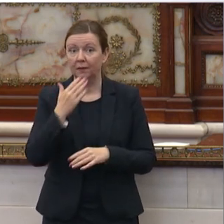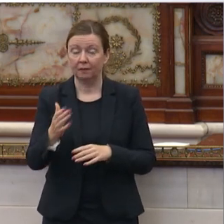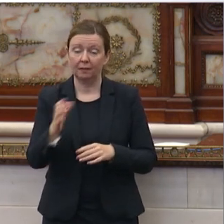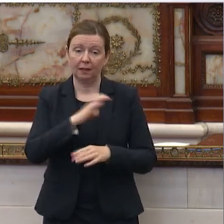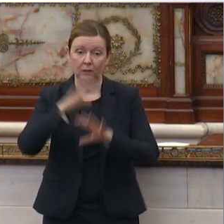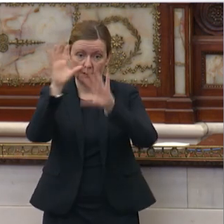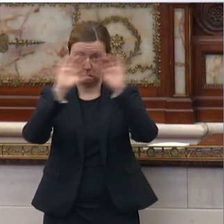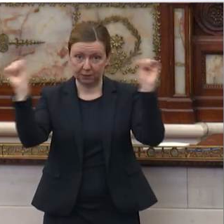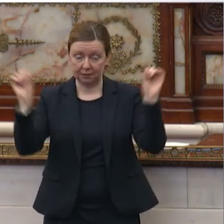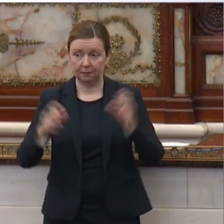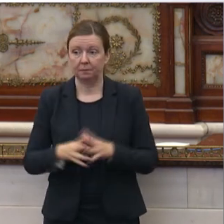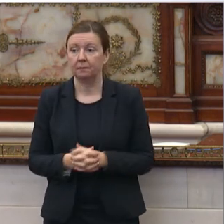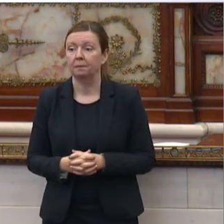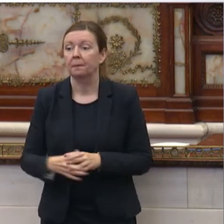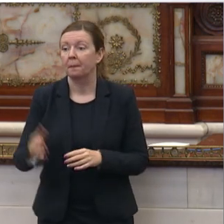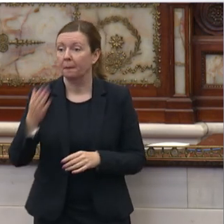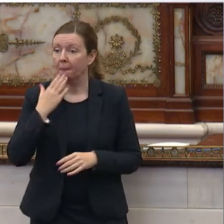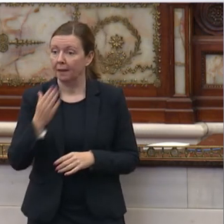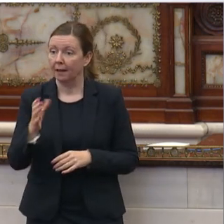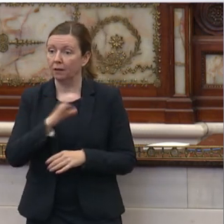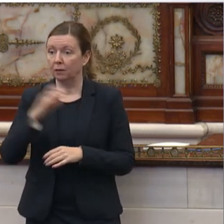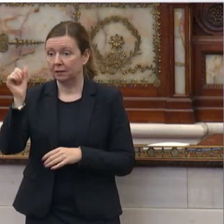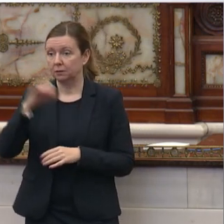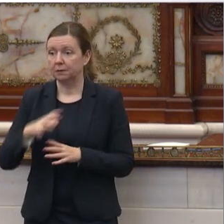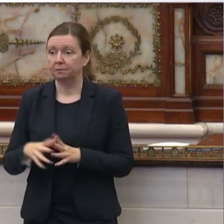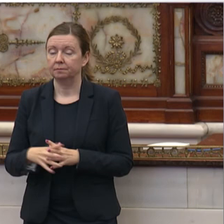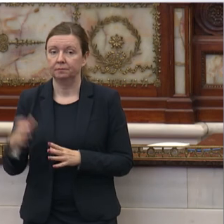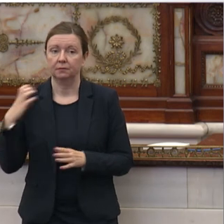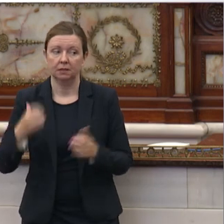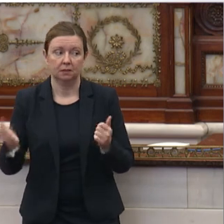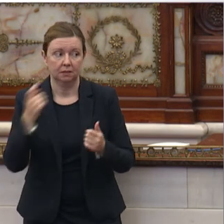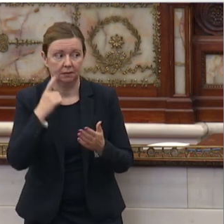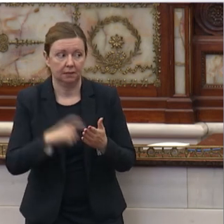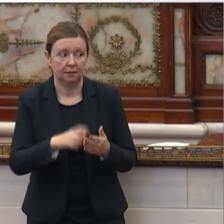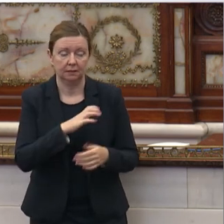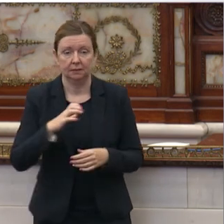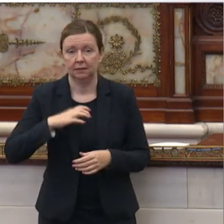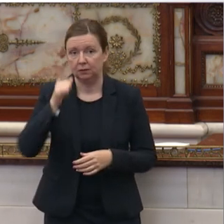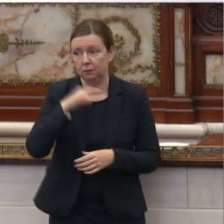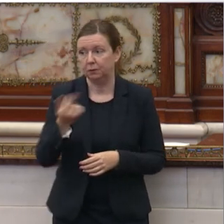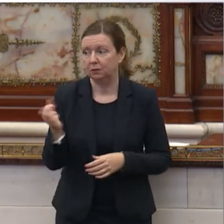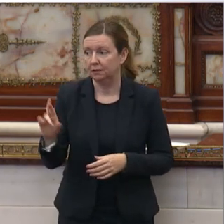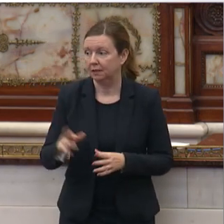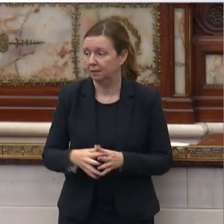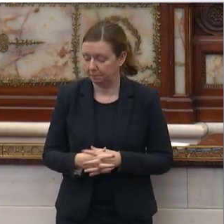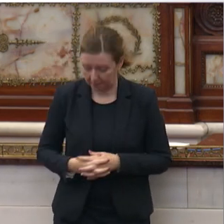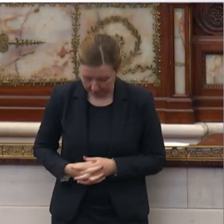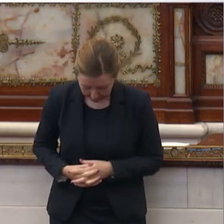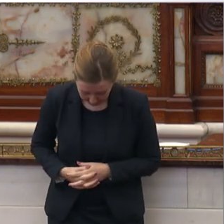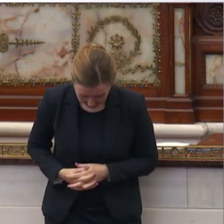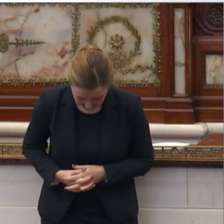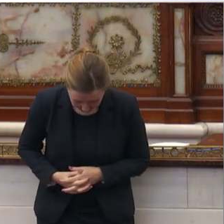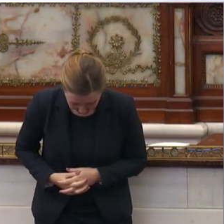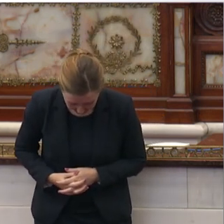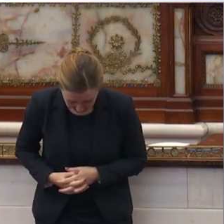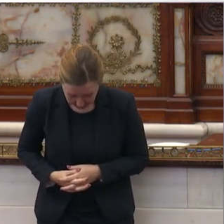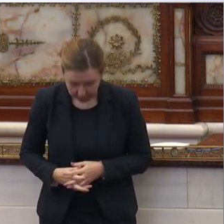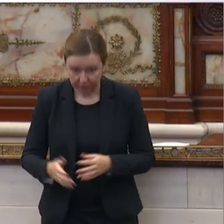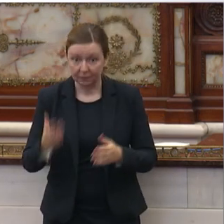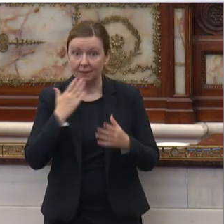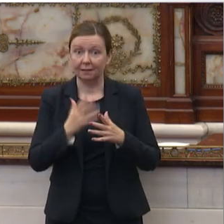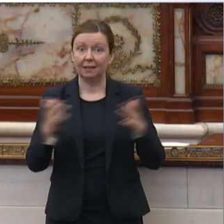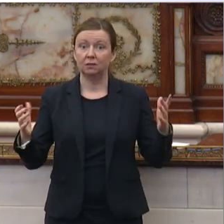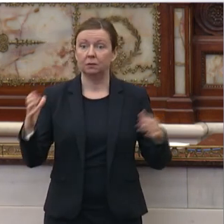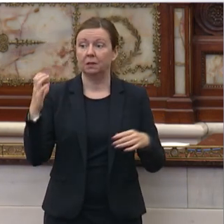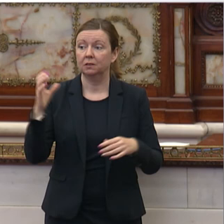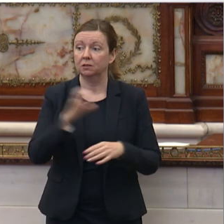President. Thank you, Councilman. Chair recognizes Councilwoman Gauthier. Thank you so much,